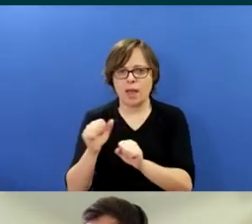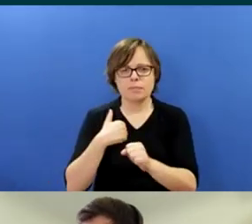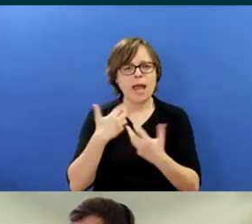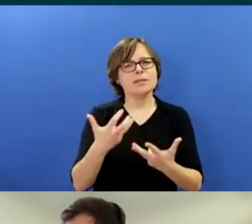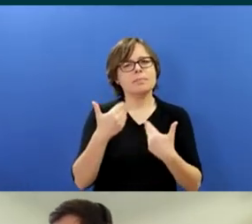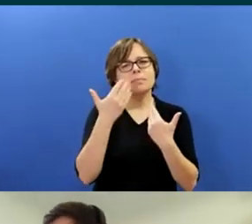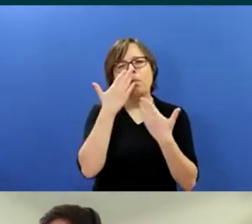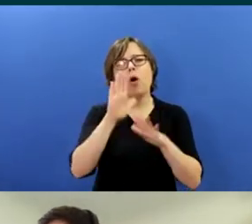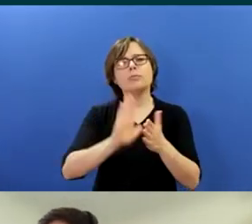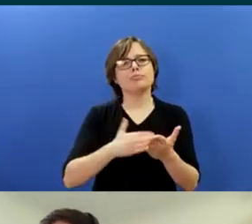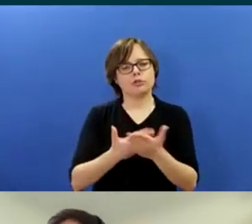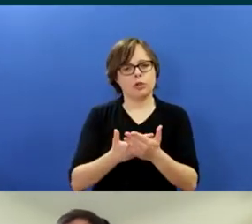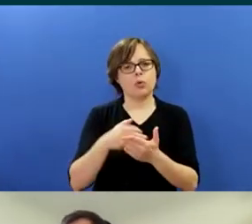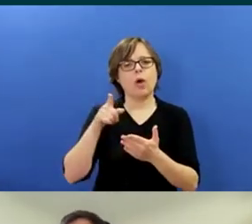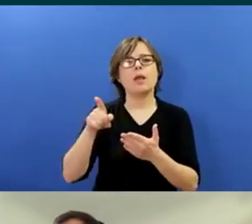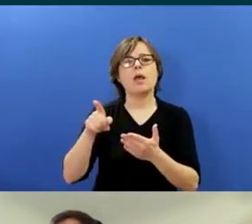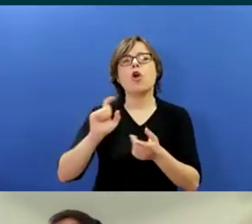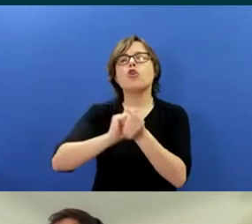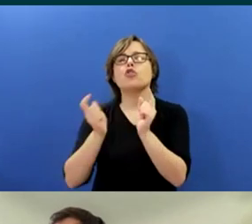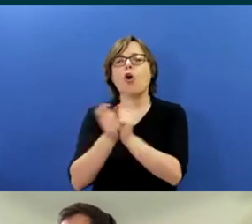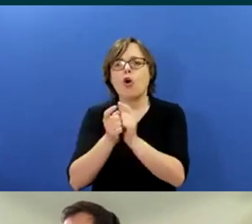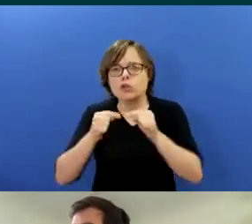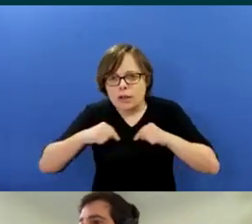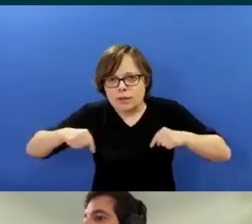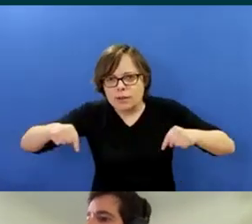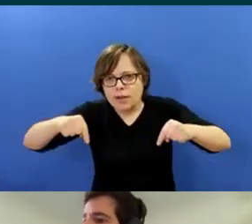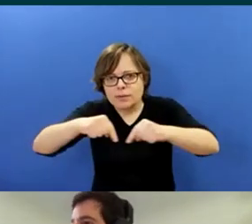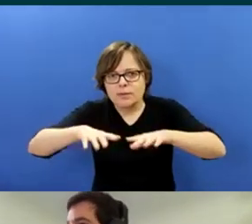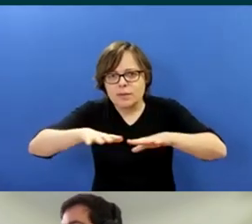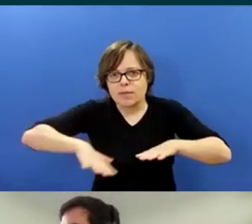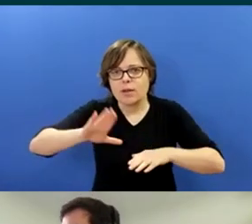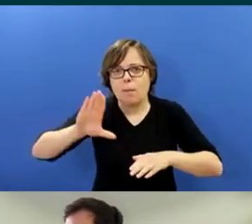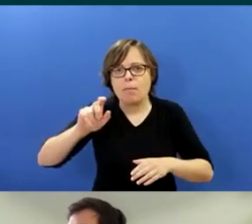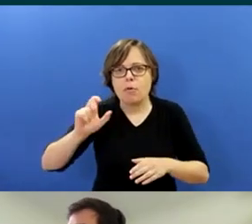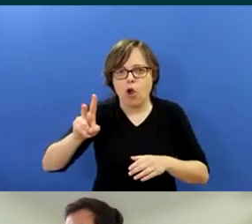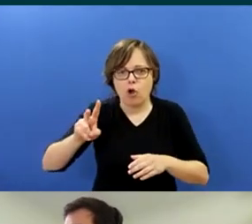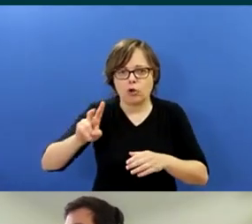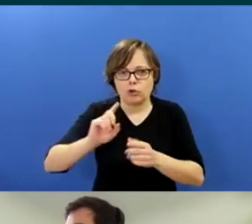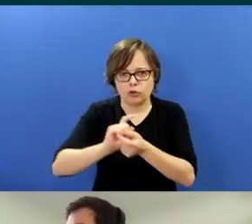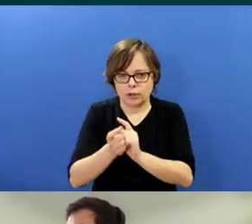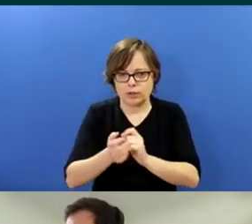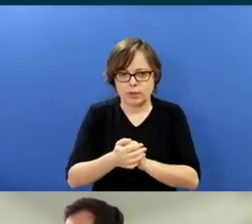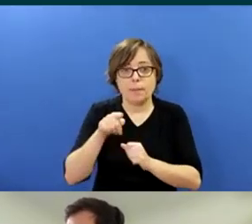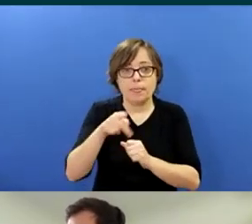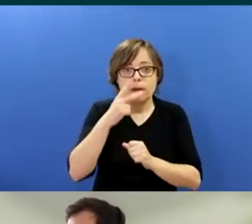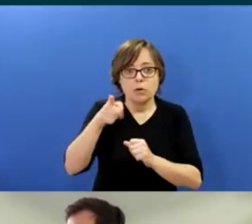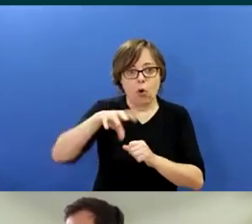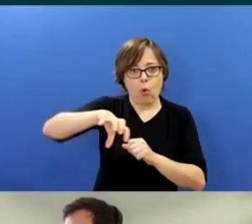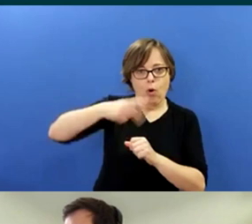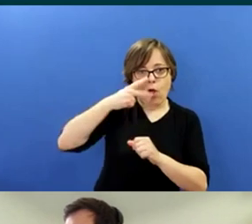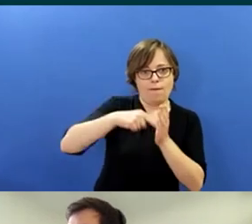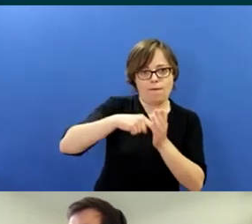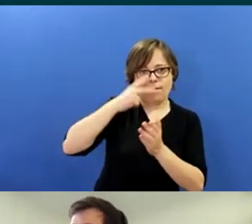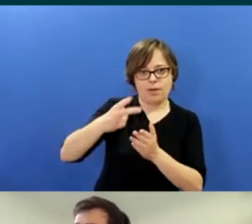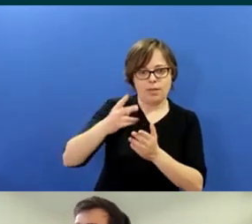blocks. Now it's a process group. You see the 2 neighborhood blocks up